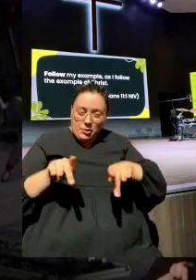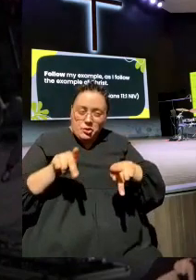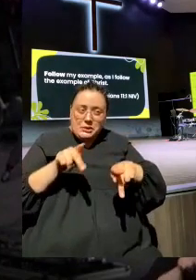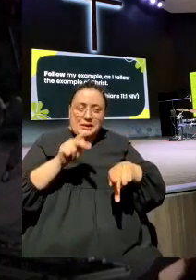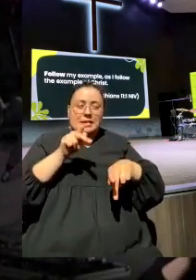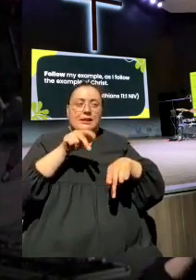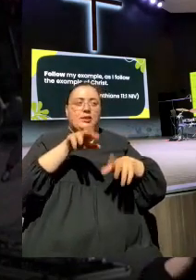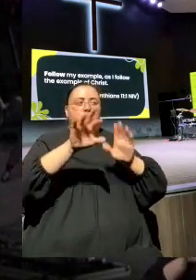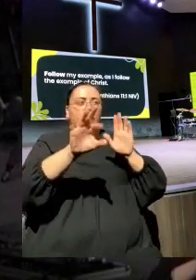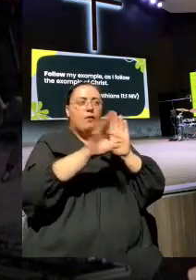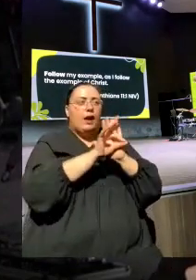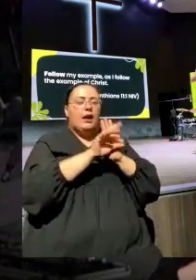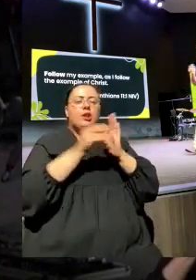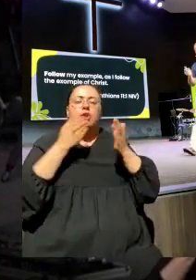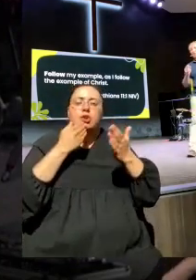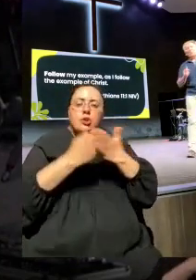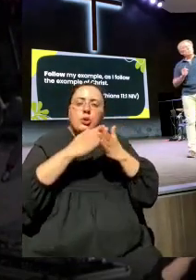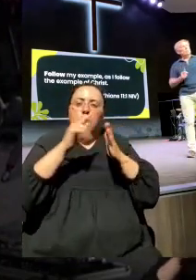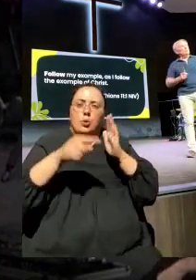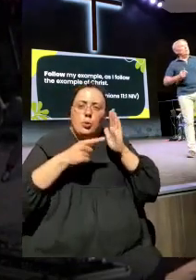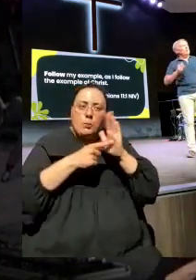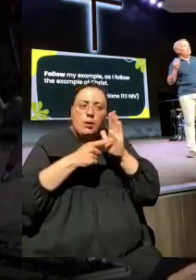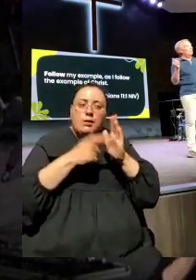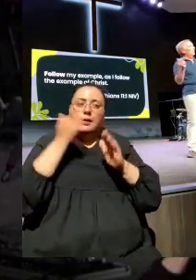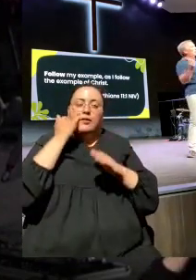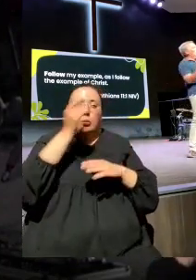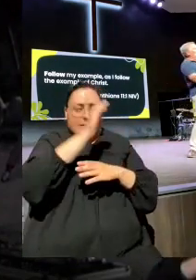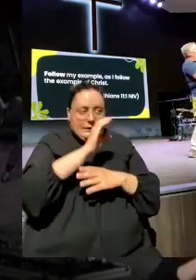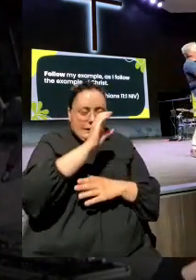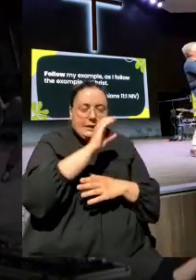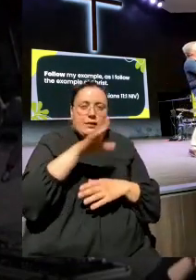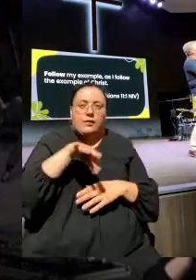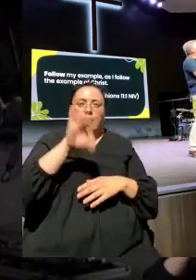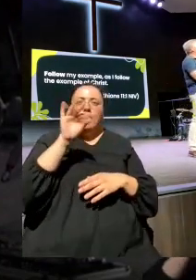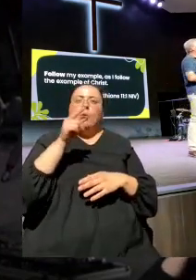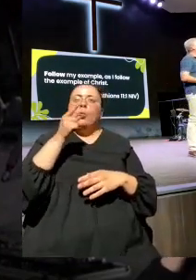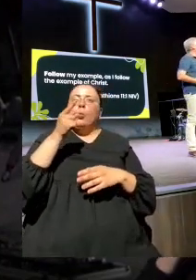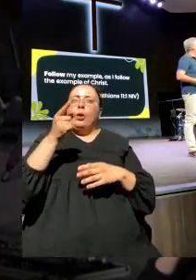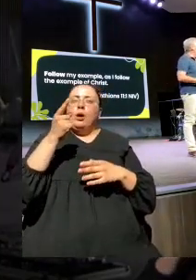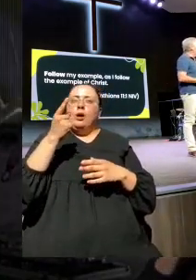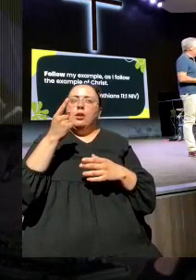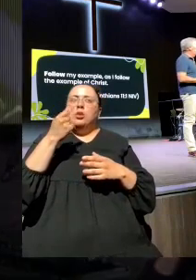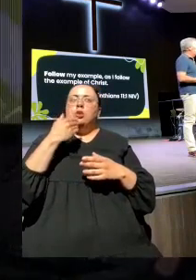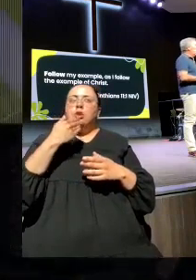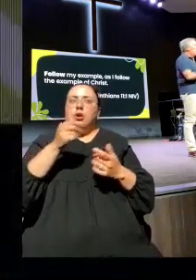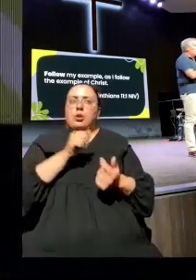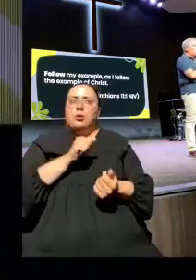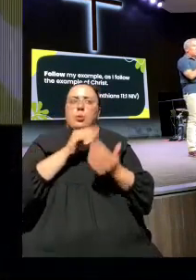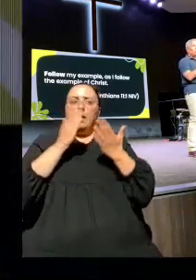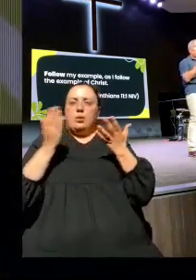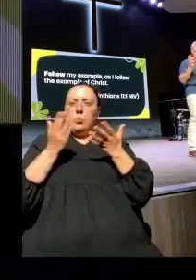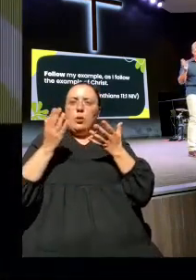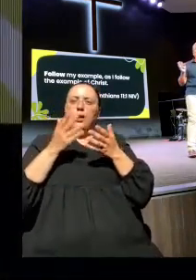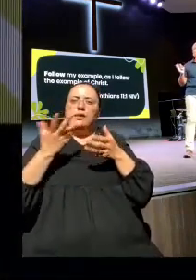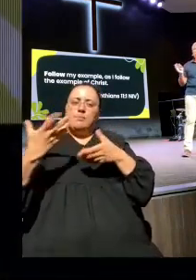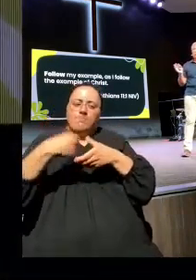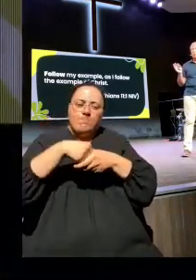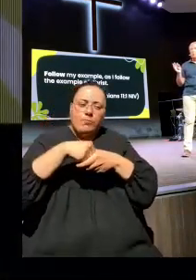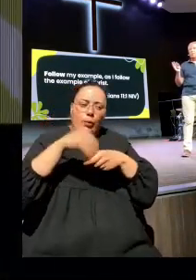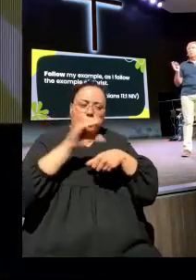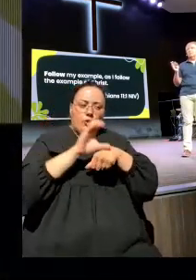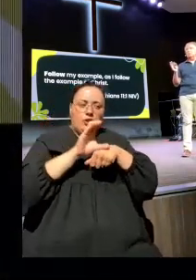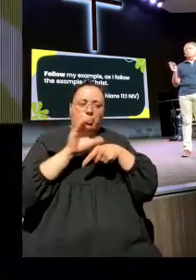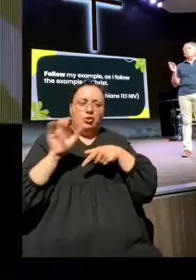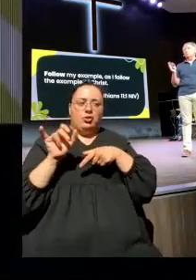intentionally seek them out. One of the best ways to do that is to get engaged in a church like this. Because this room is filled with great